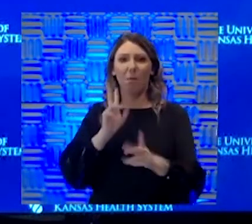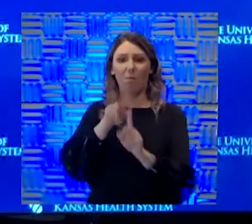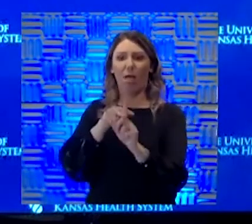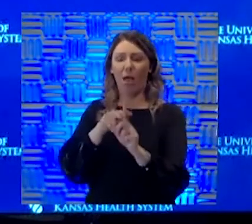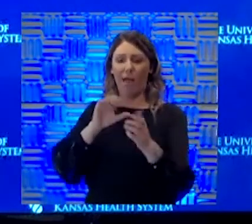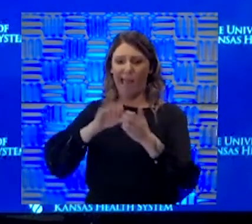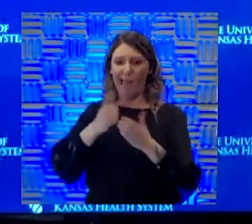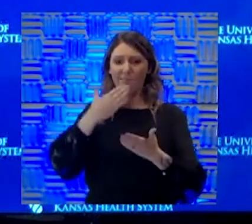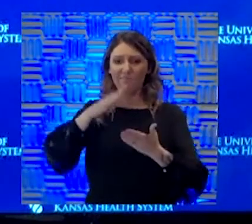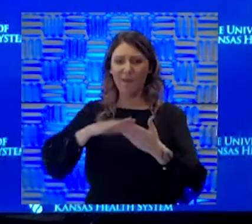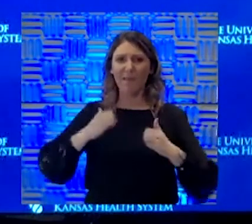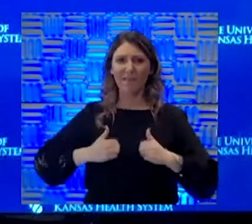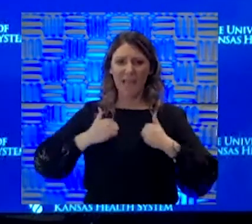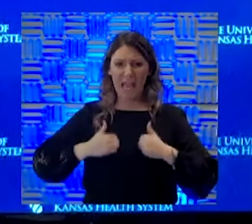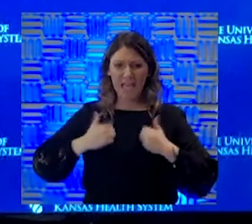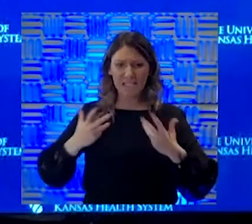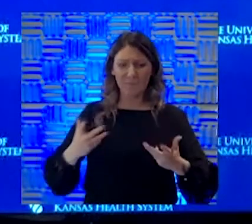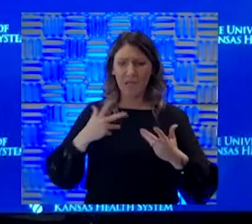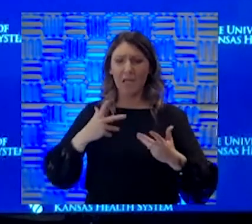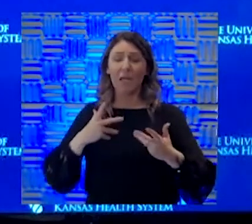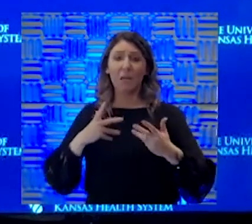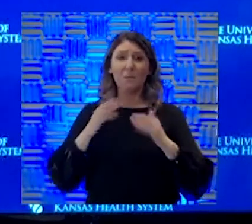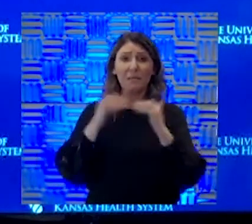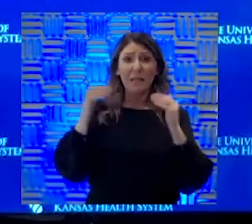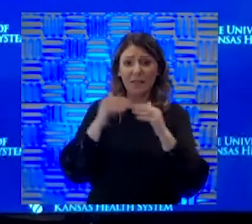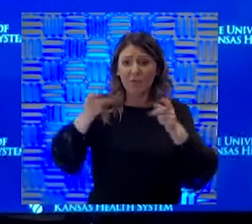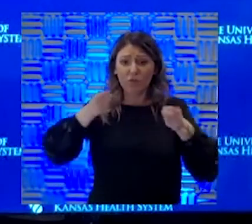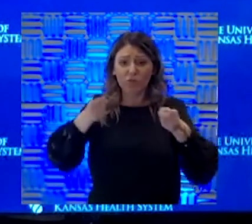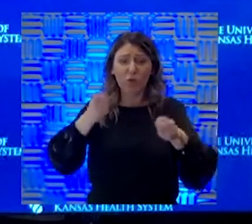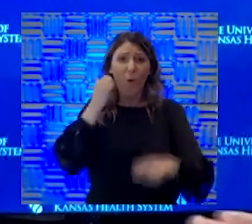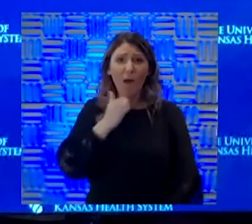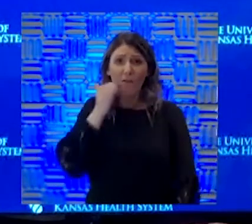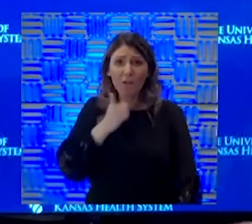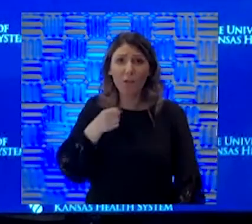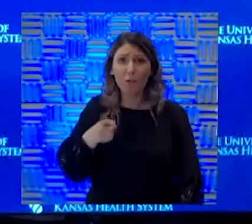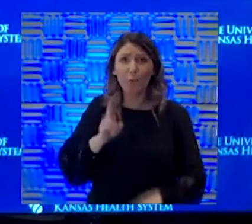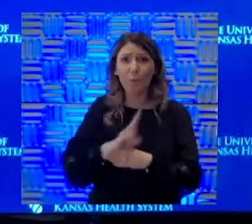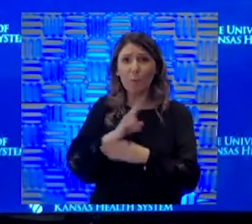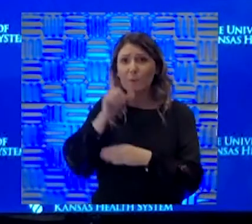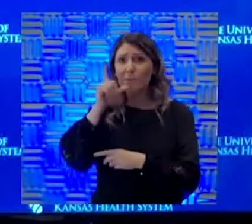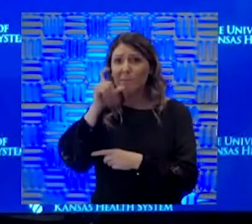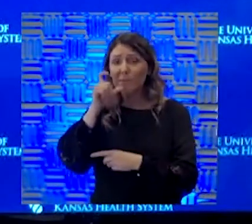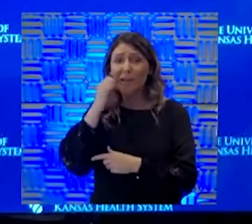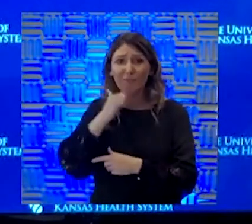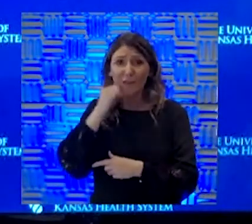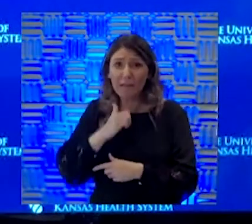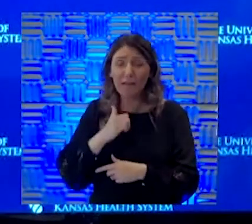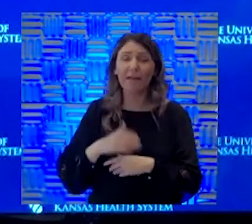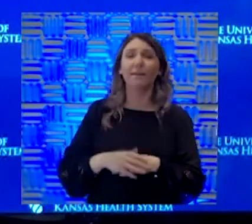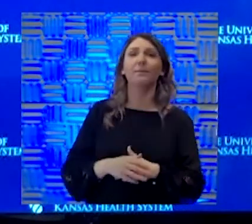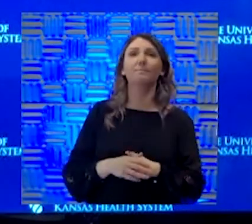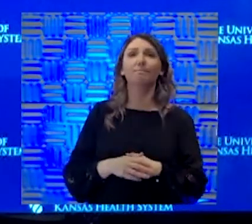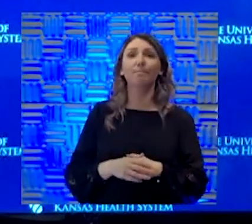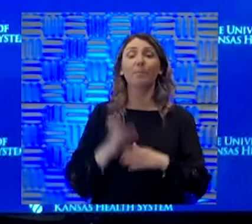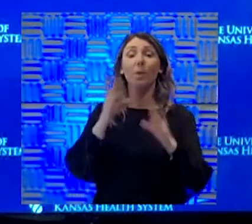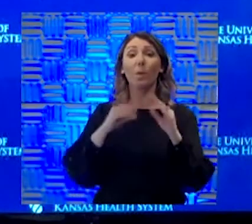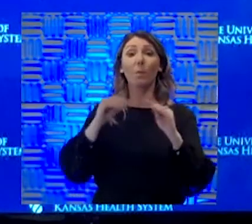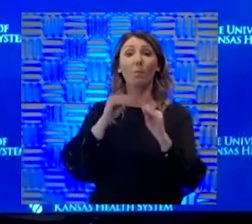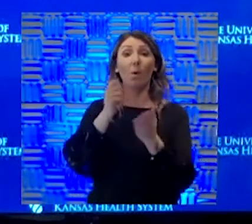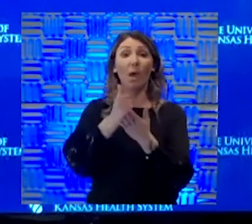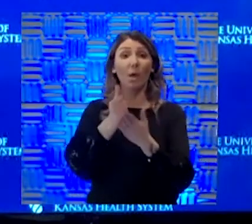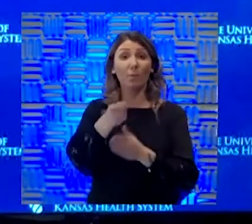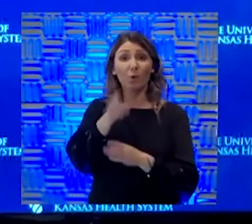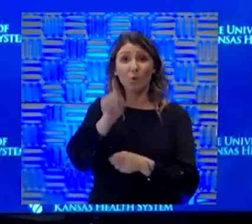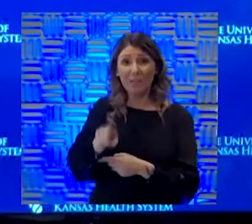asthma? What's the level of control that you have of your asthma on a daily basis? You have to use your inhaler a lot. The more help you need